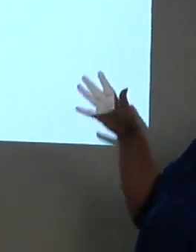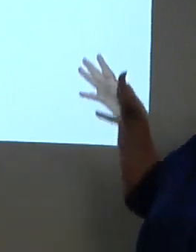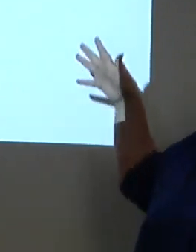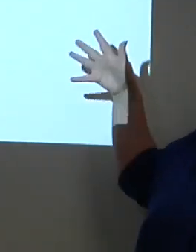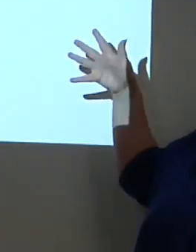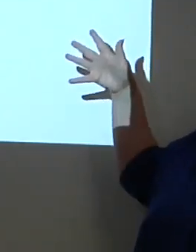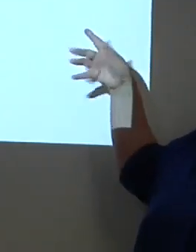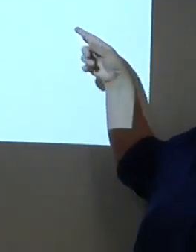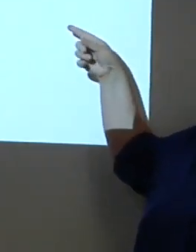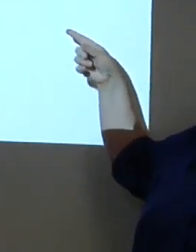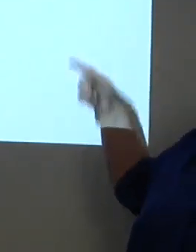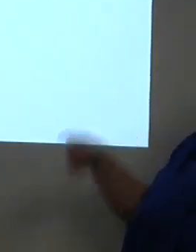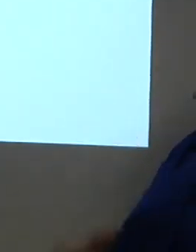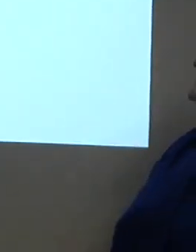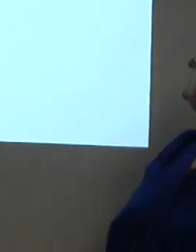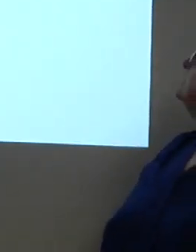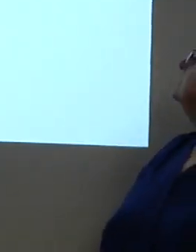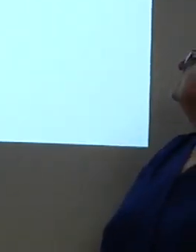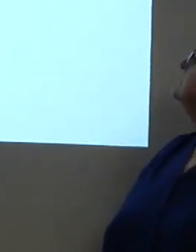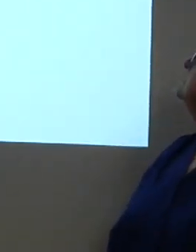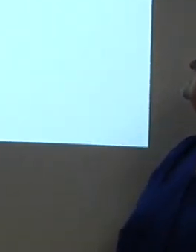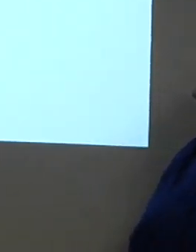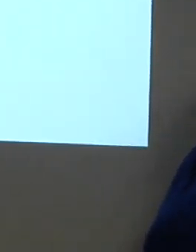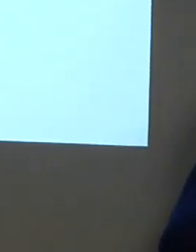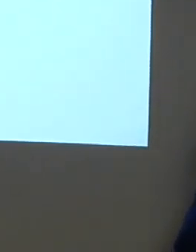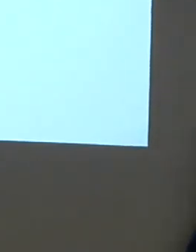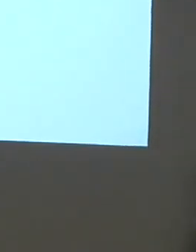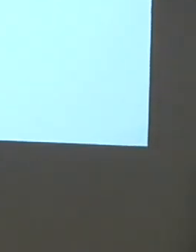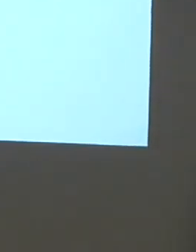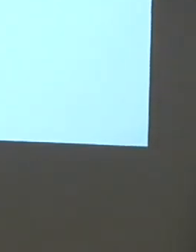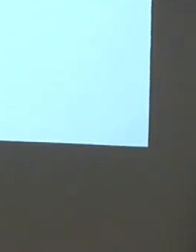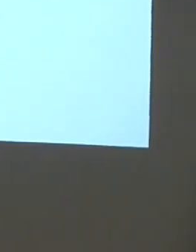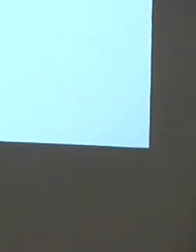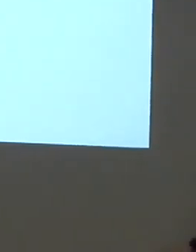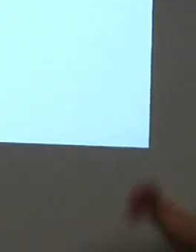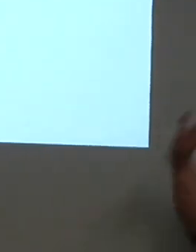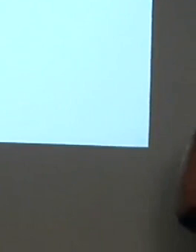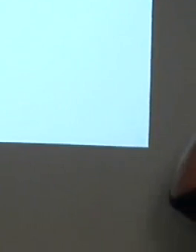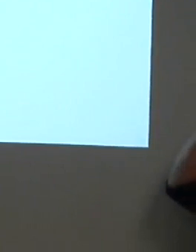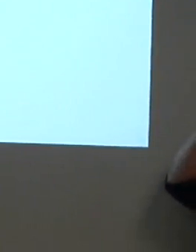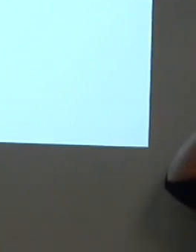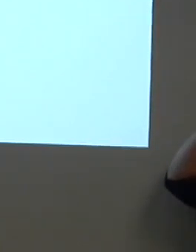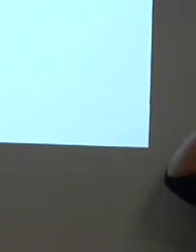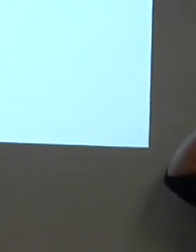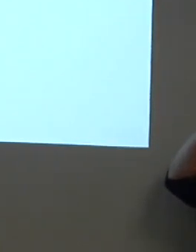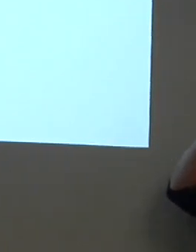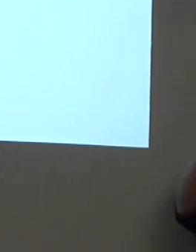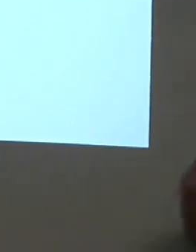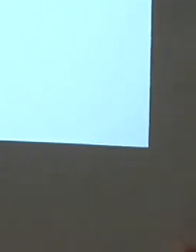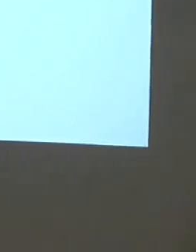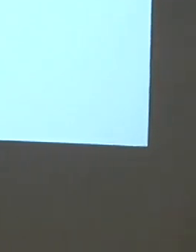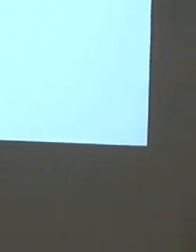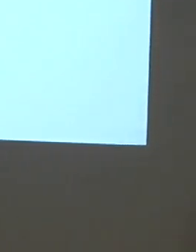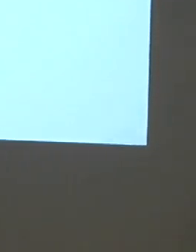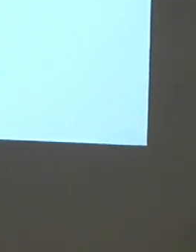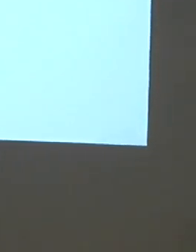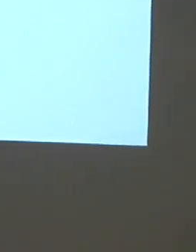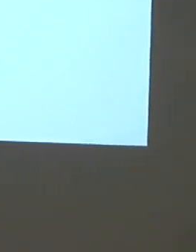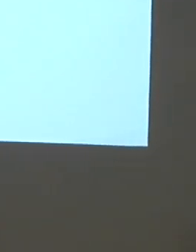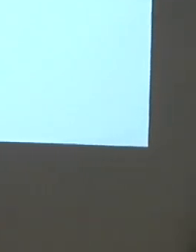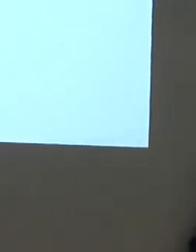And the last one is that it can often be difficult to summarize and develop propositions and theories just based on specifics.